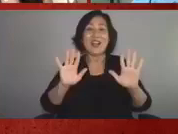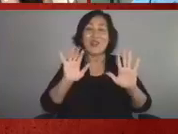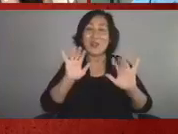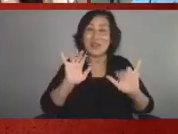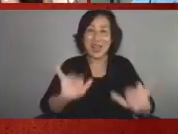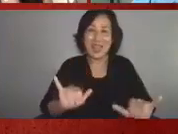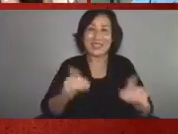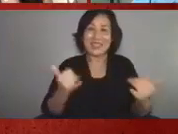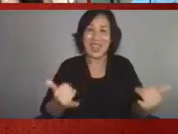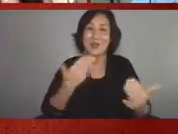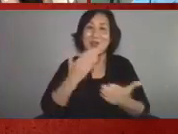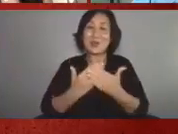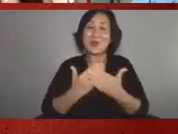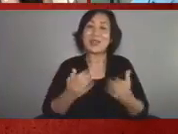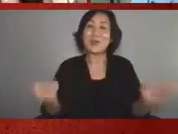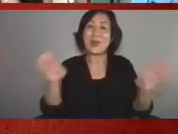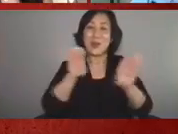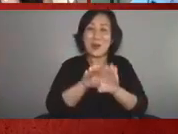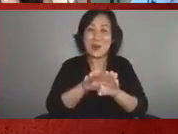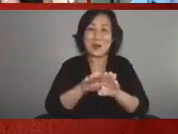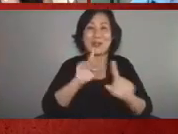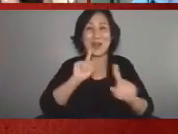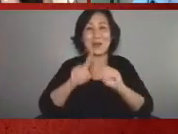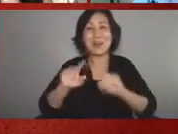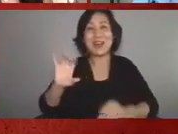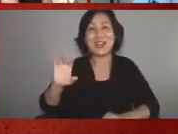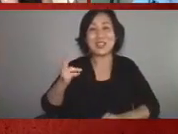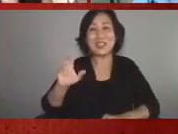way to kind of close it out, talking about Chuck Norris.